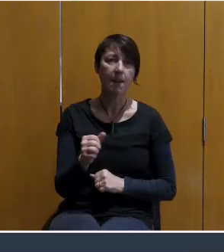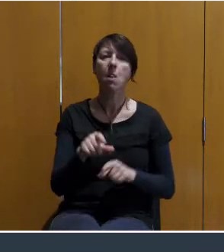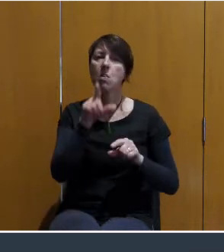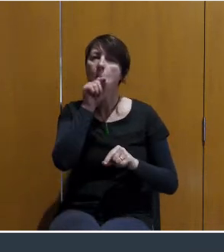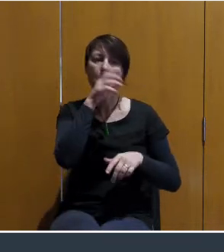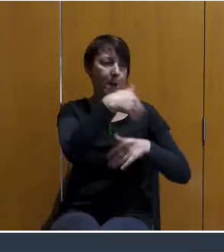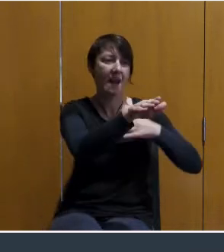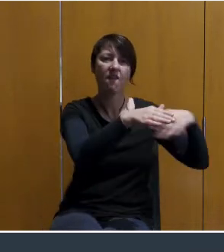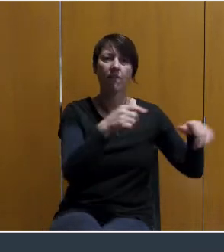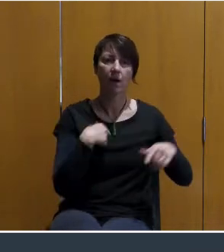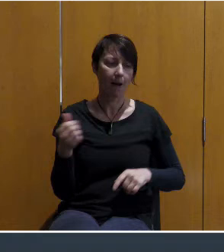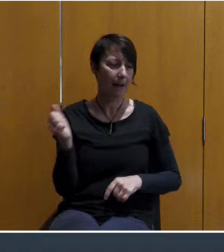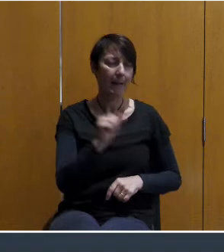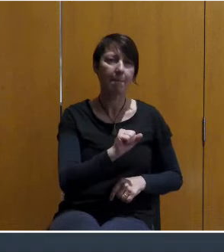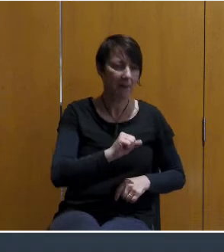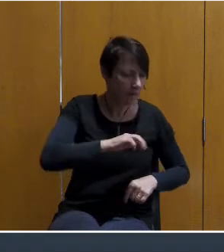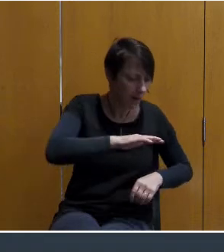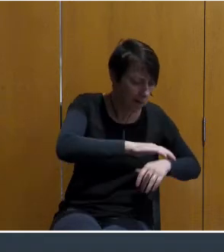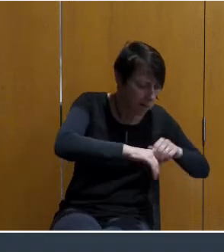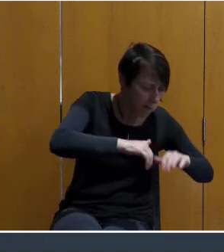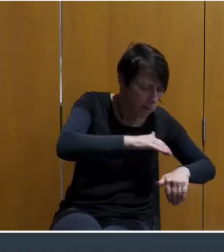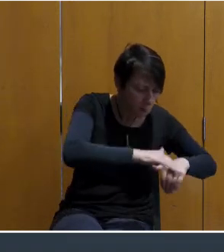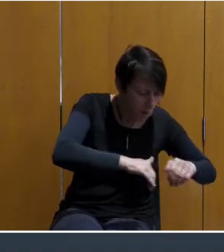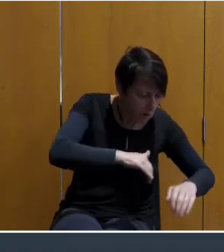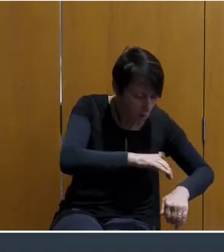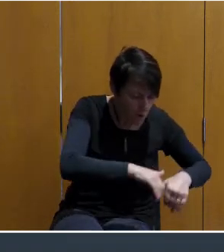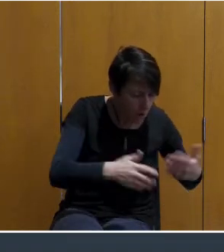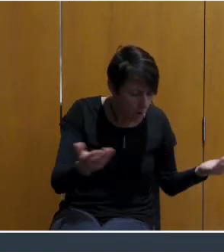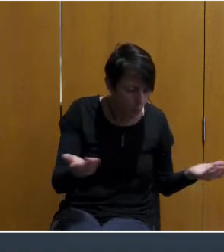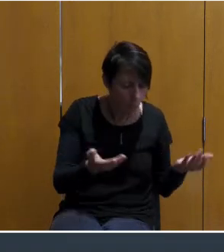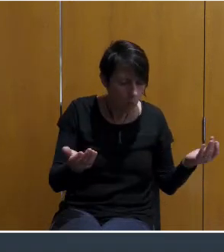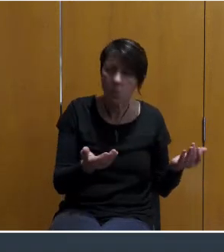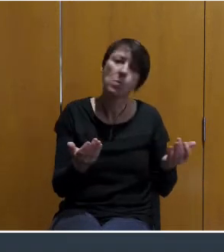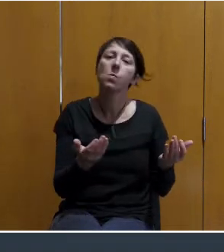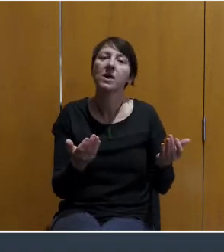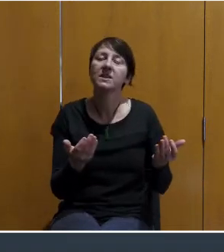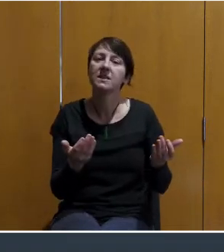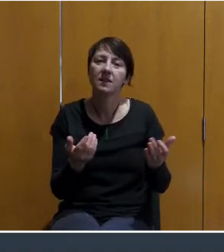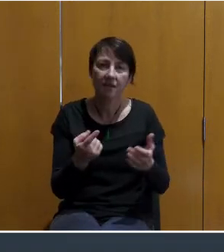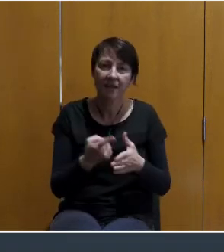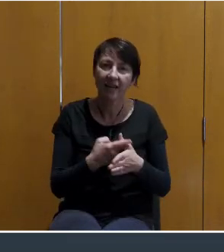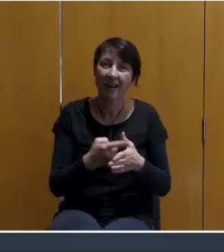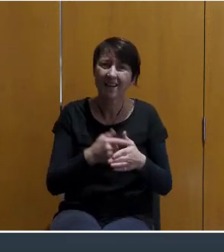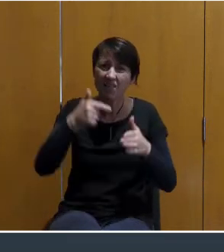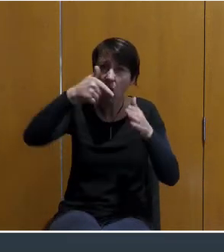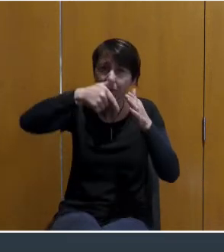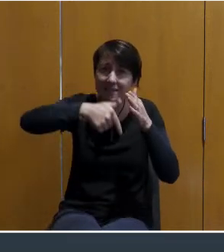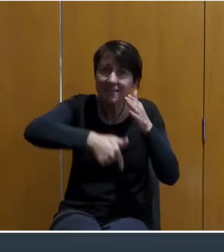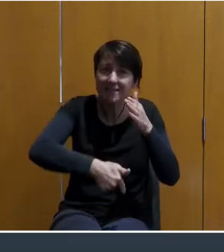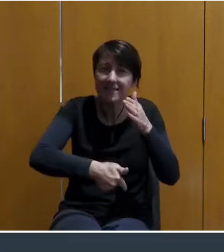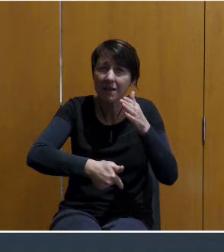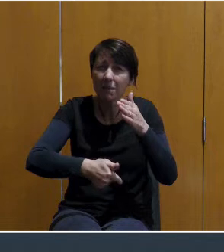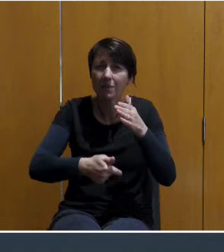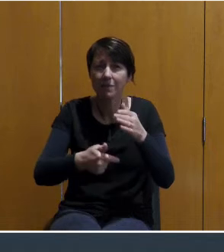it's, with any ground movement, means the eggs aren't going to sink down into the stones and get crushed. And